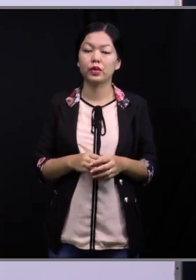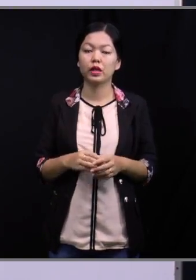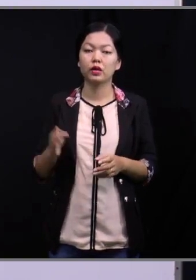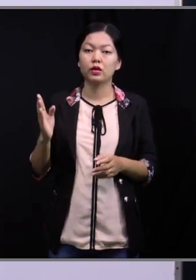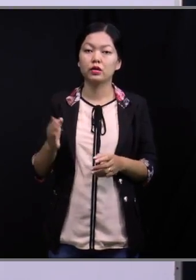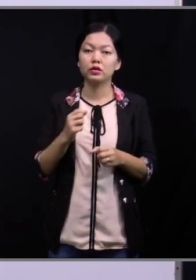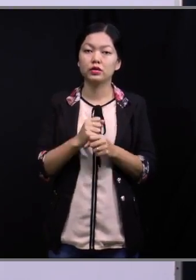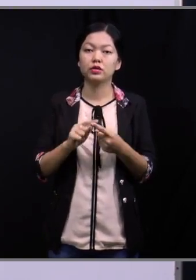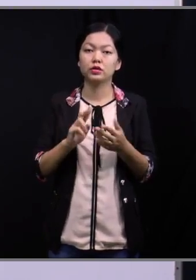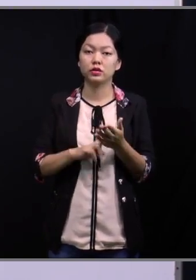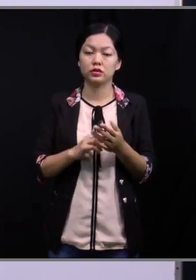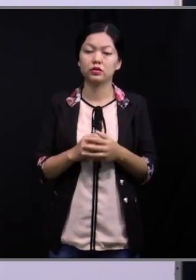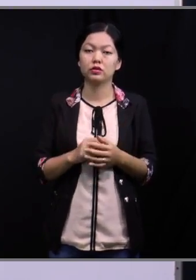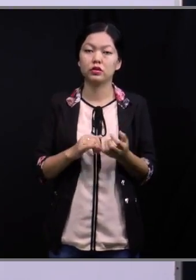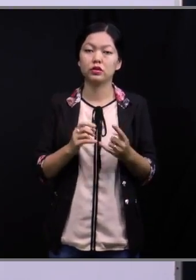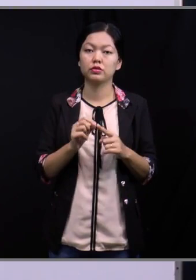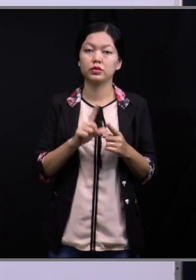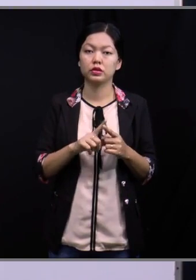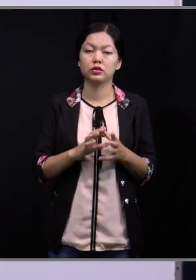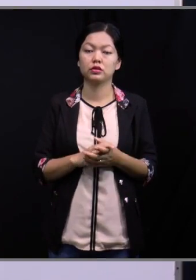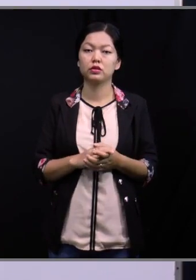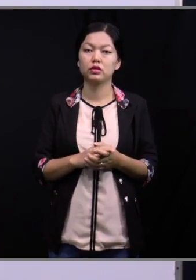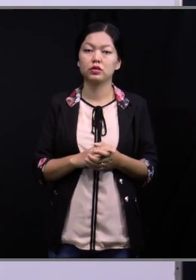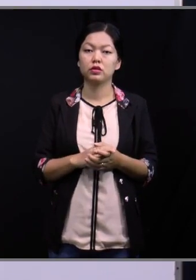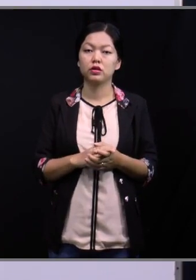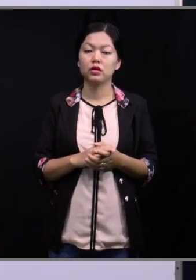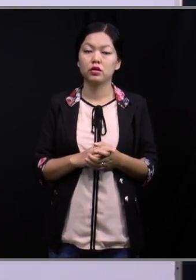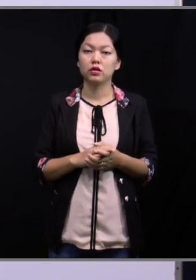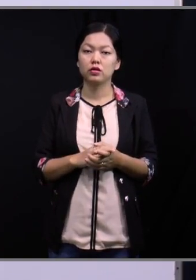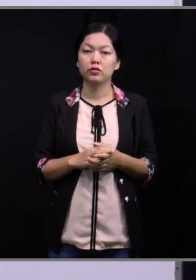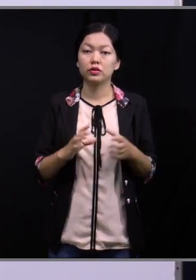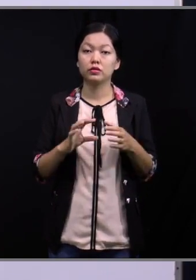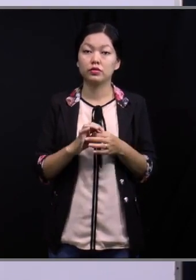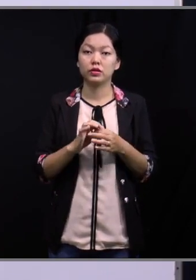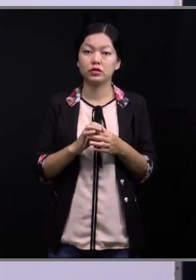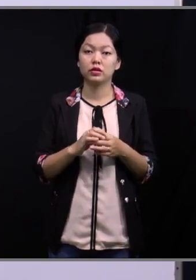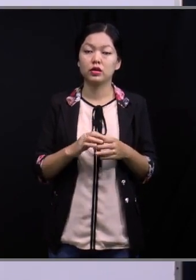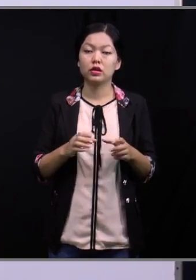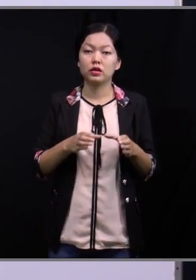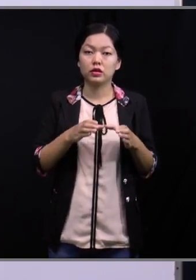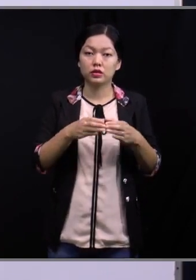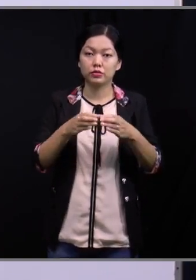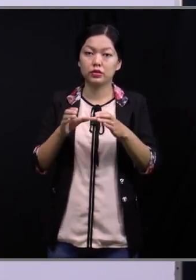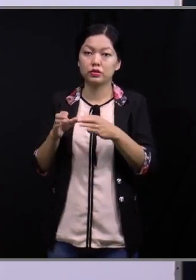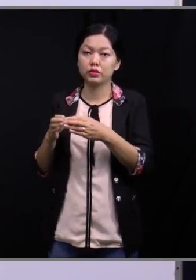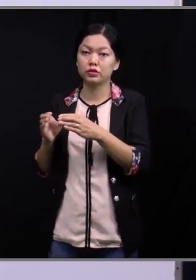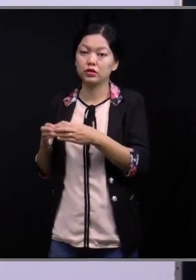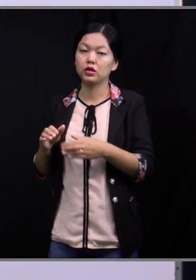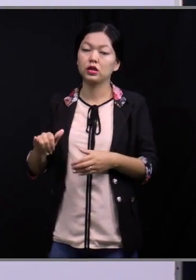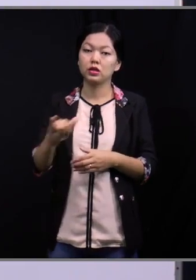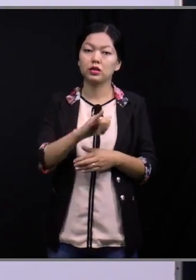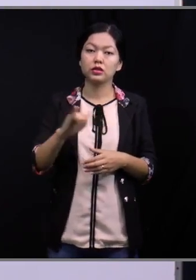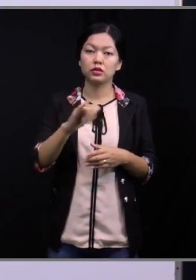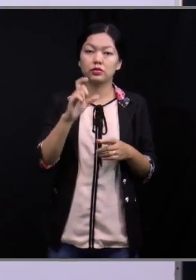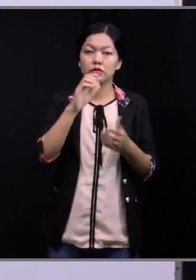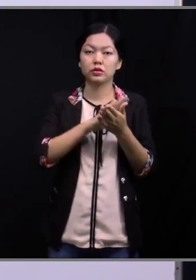this species which constitute the genus, they have many similar characters. They have many similar characters. For